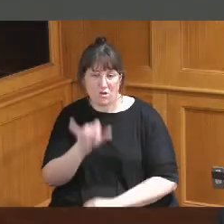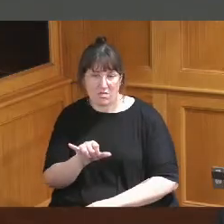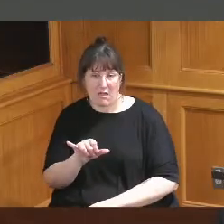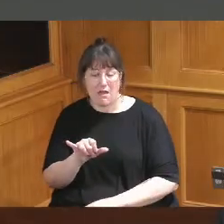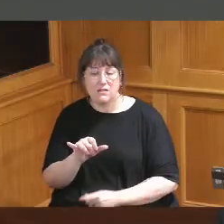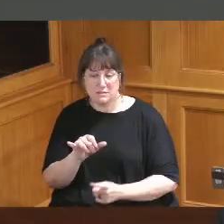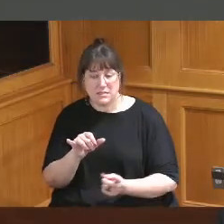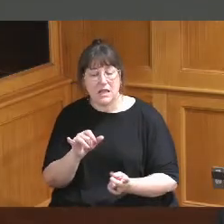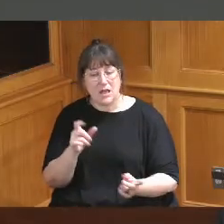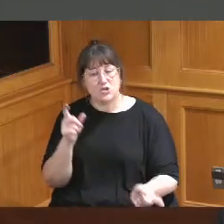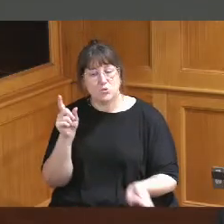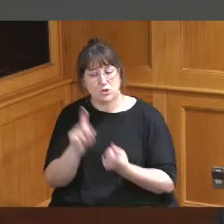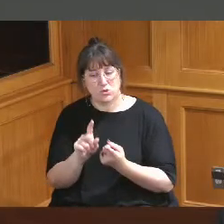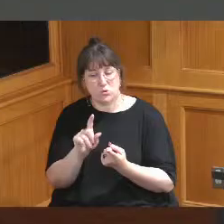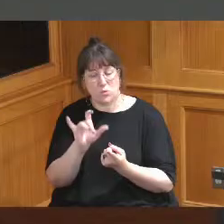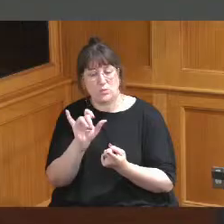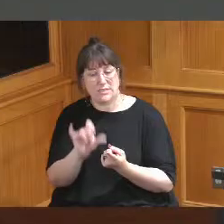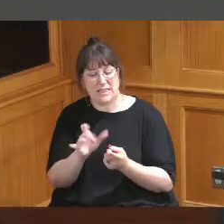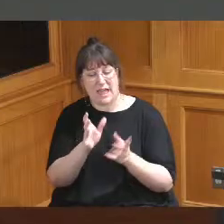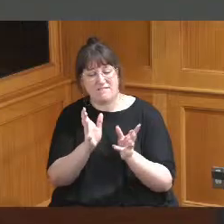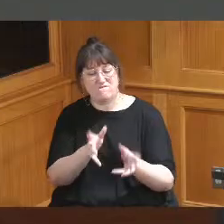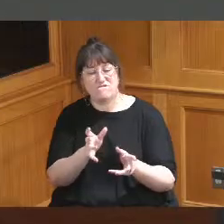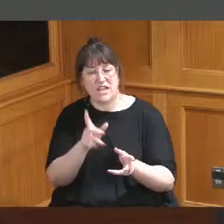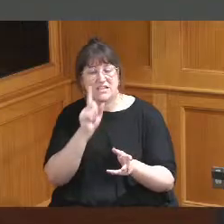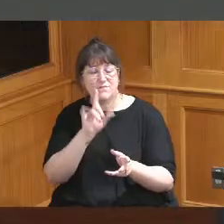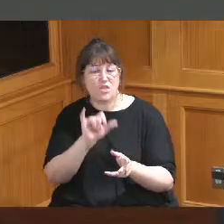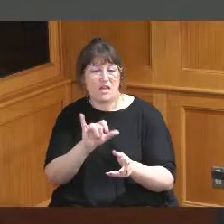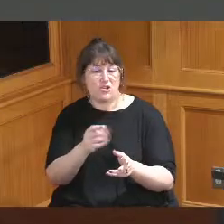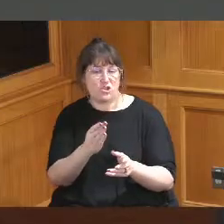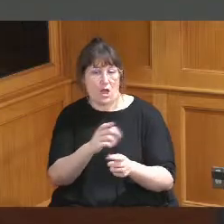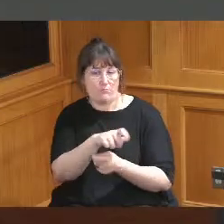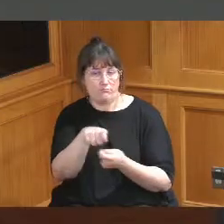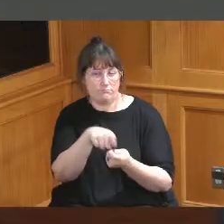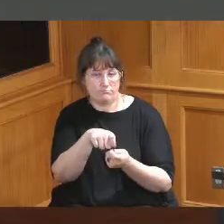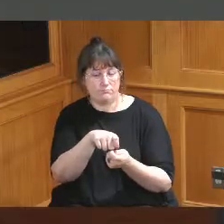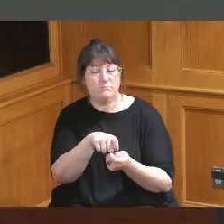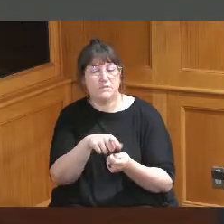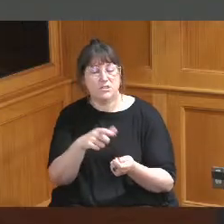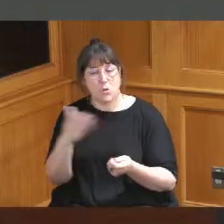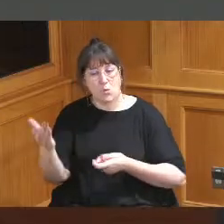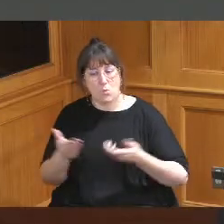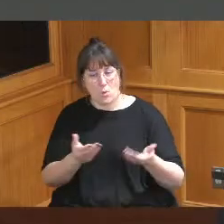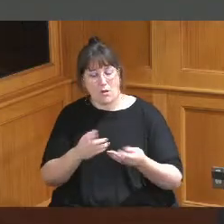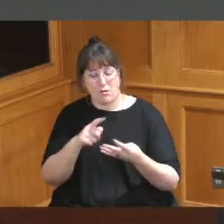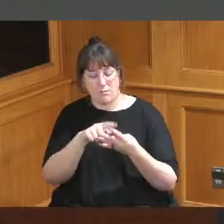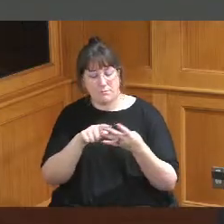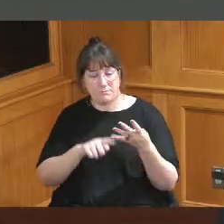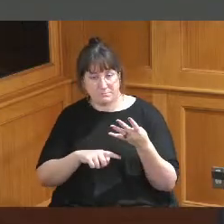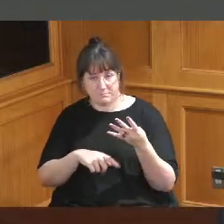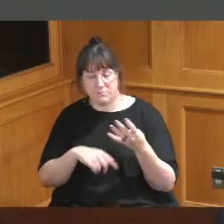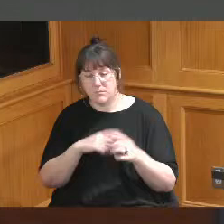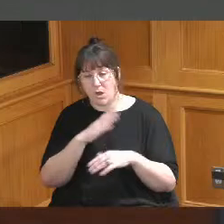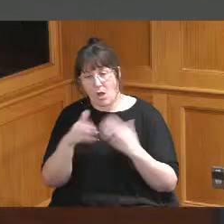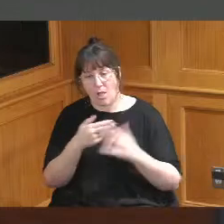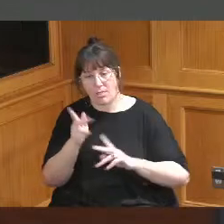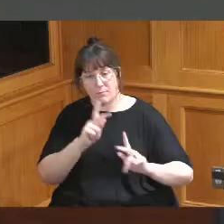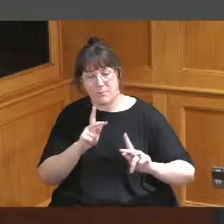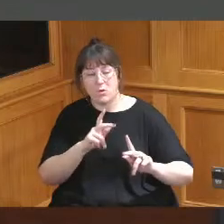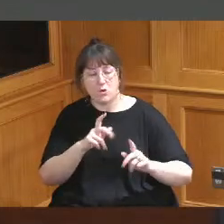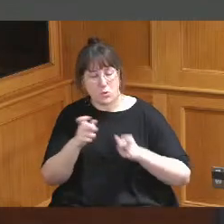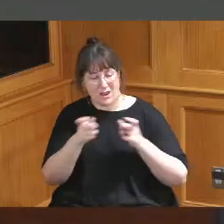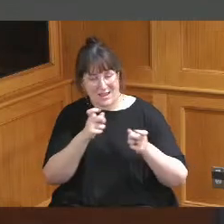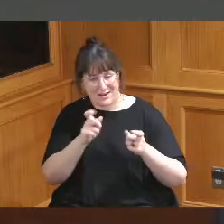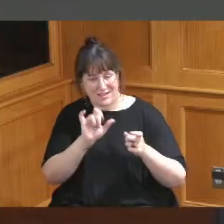reducing the vacancies in that particular job classification, just wanted to welcome everyone aboard who is handling that important function